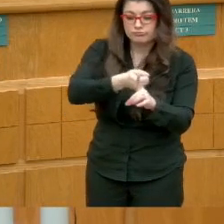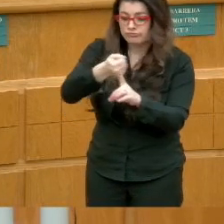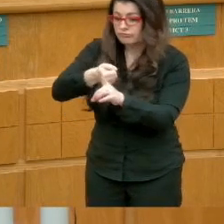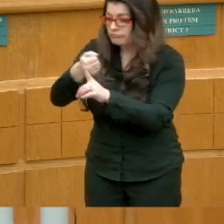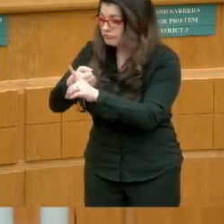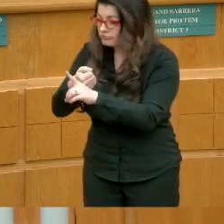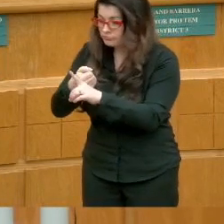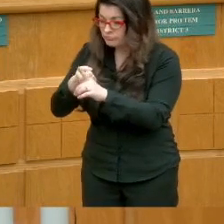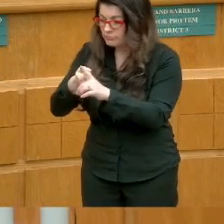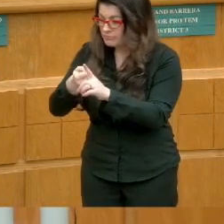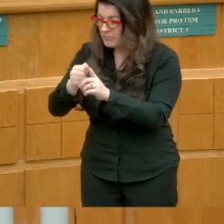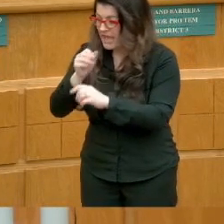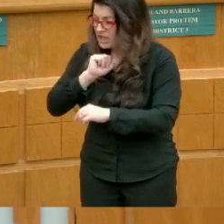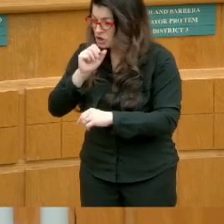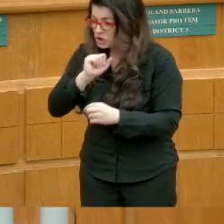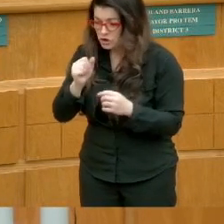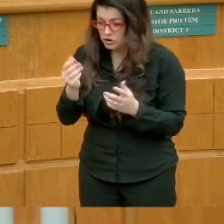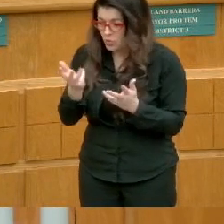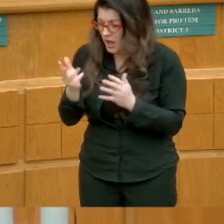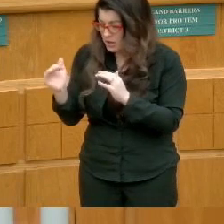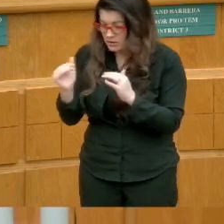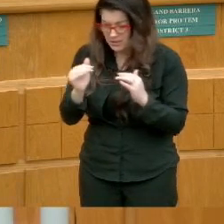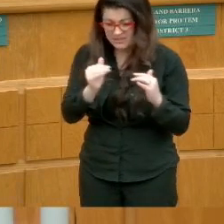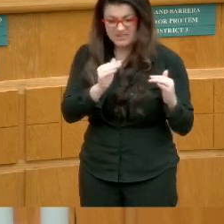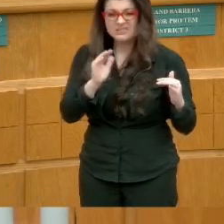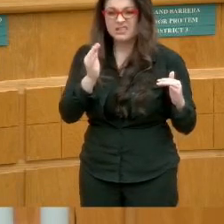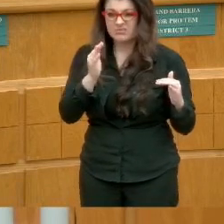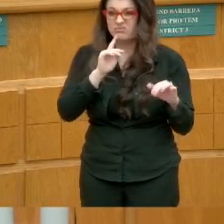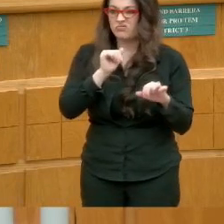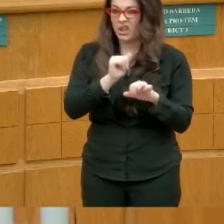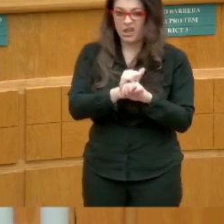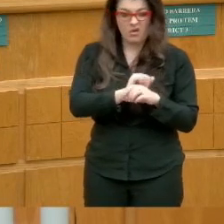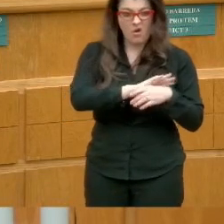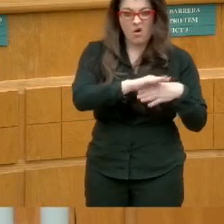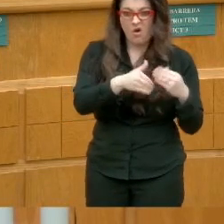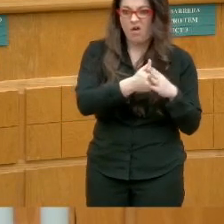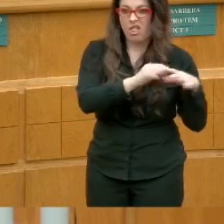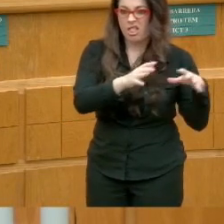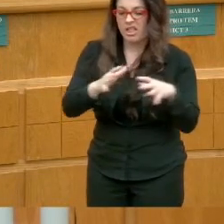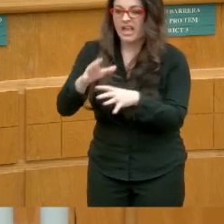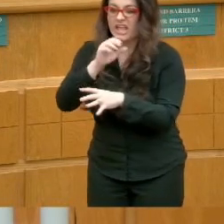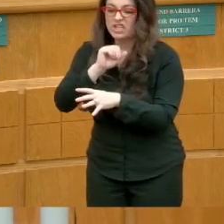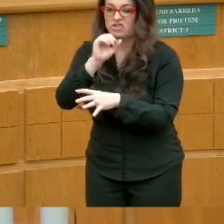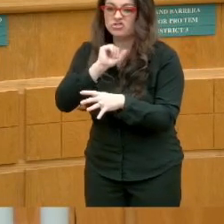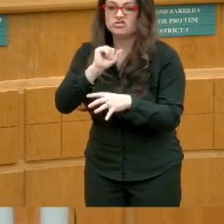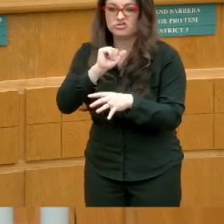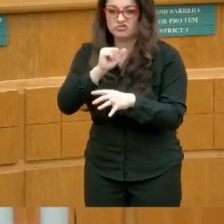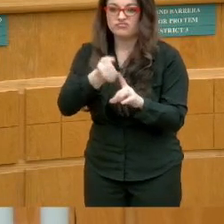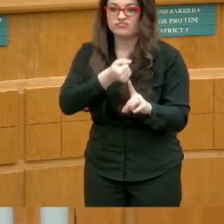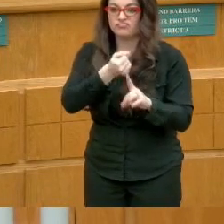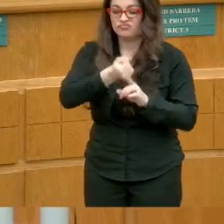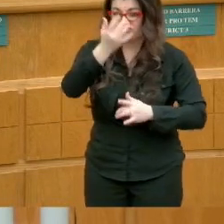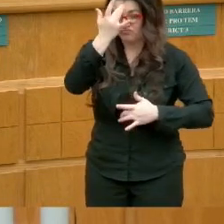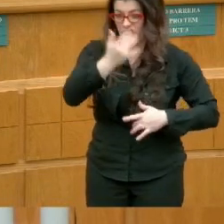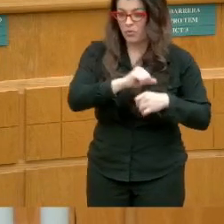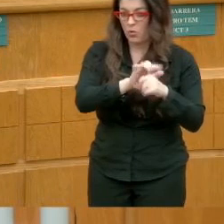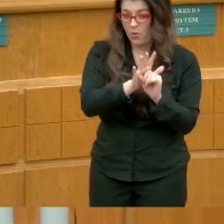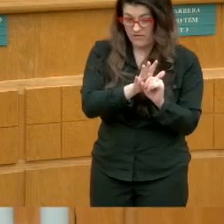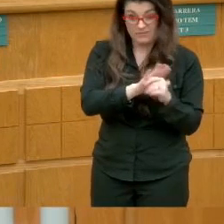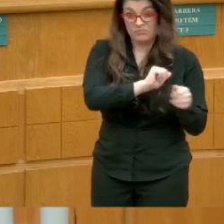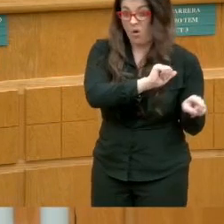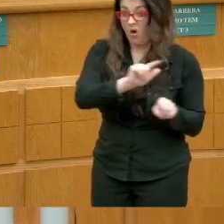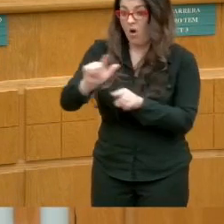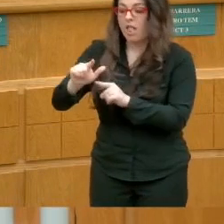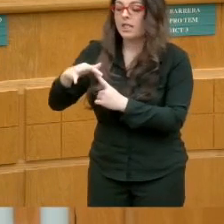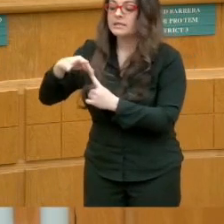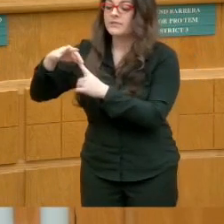that age doesn't really matter. There's a COVID case in every age bracket with the exception of the 90-plus year, 90